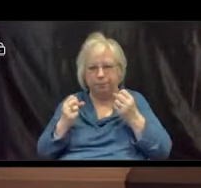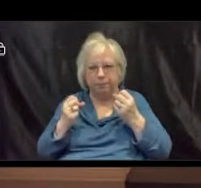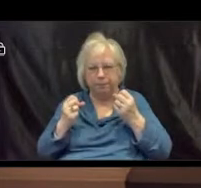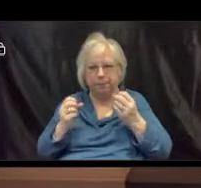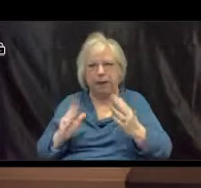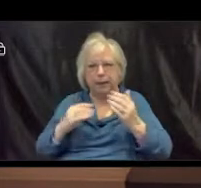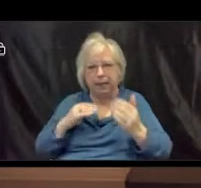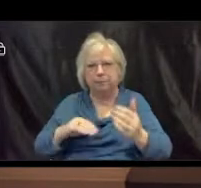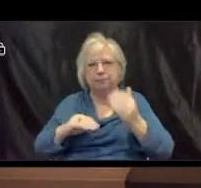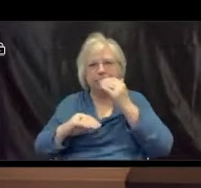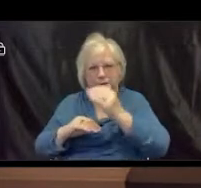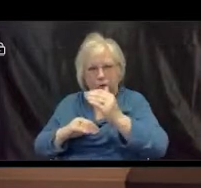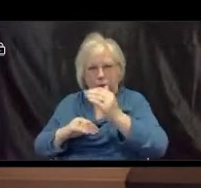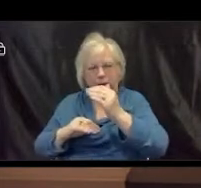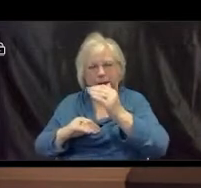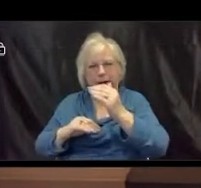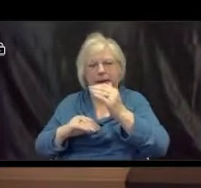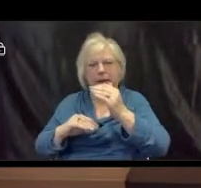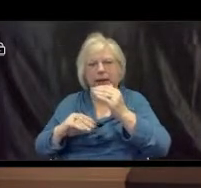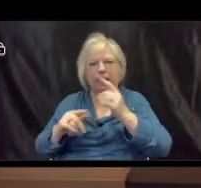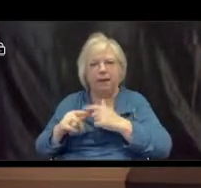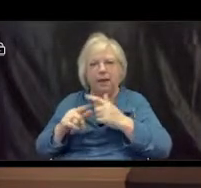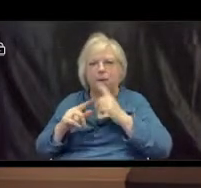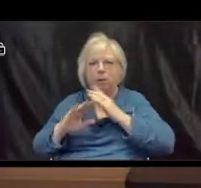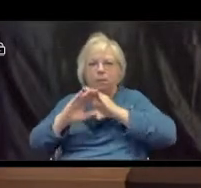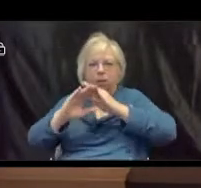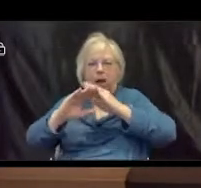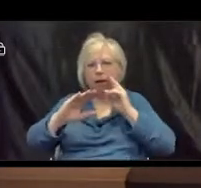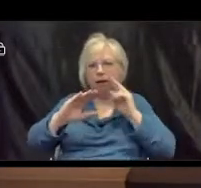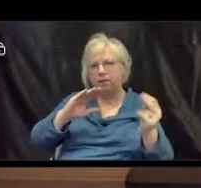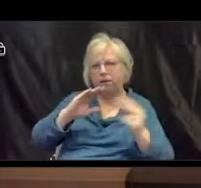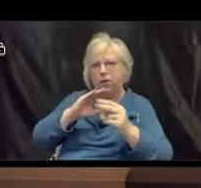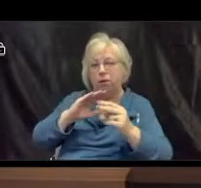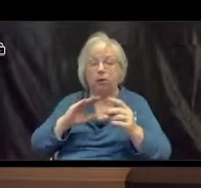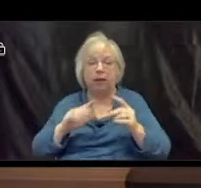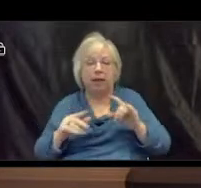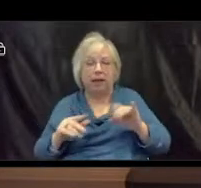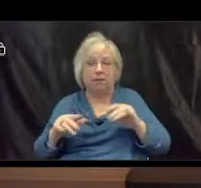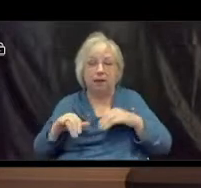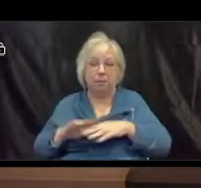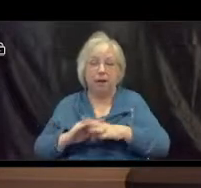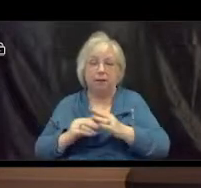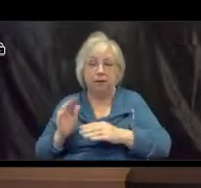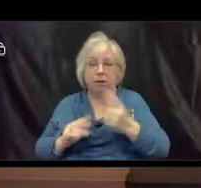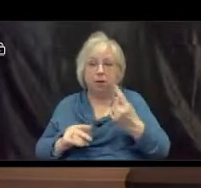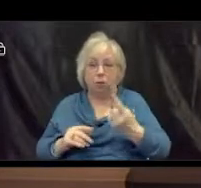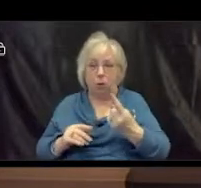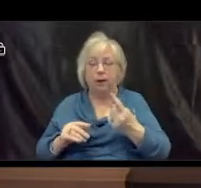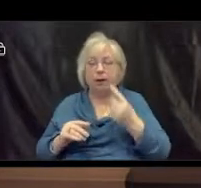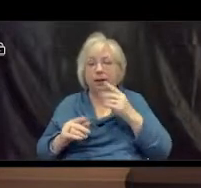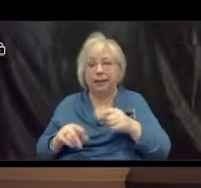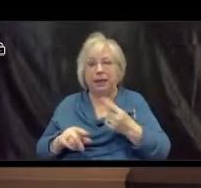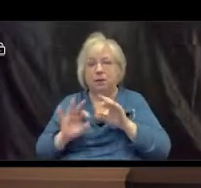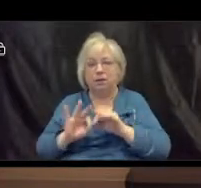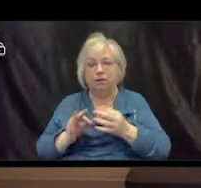And that's the main reason that if they're coming in with single family, we'd be fine, but multi-family